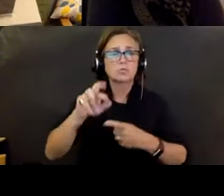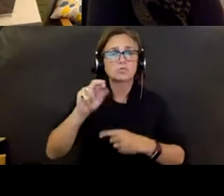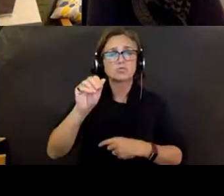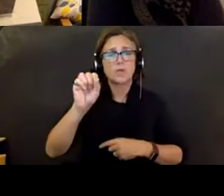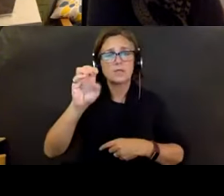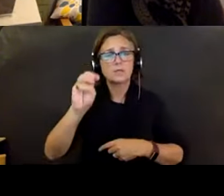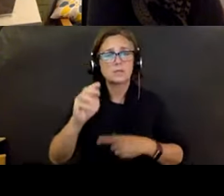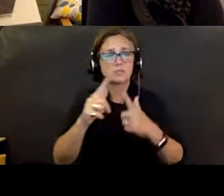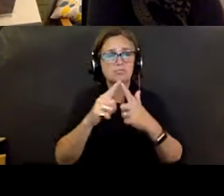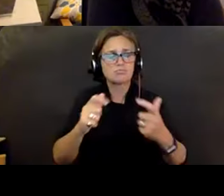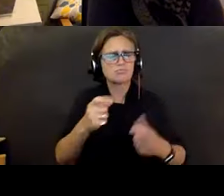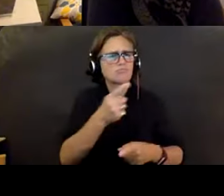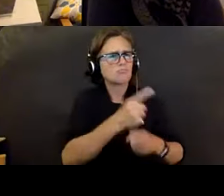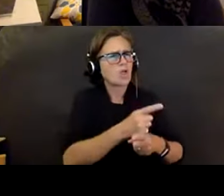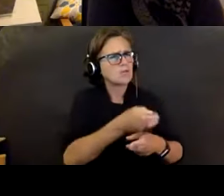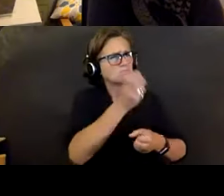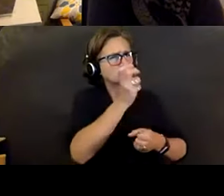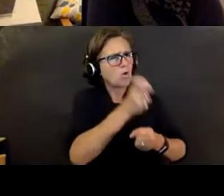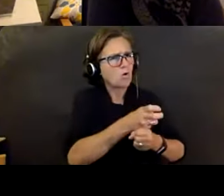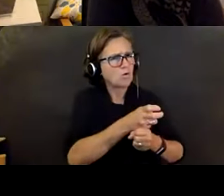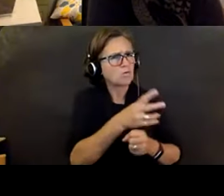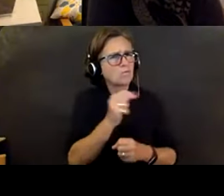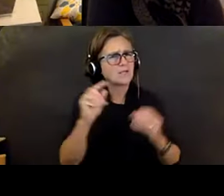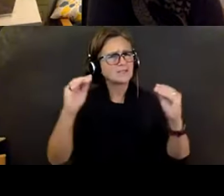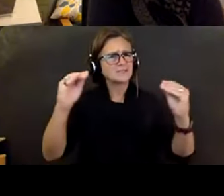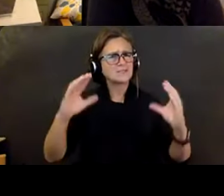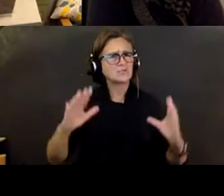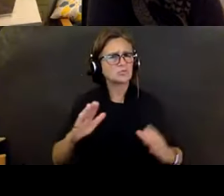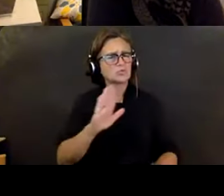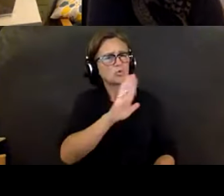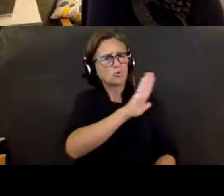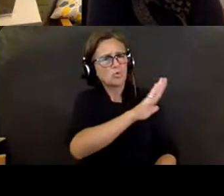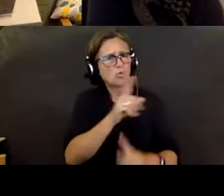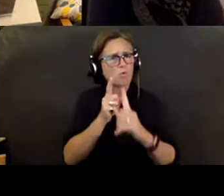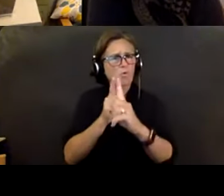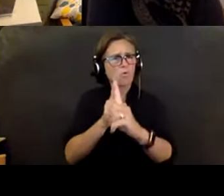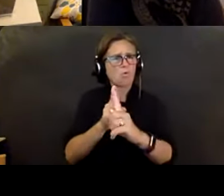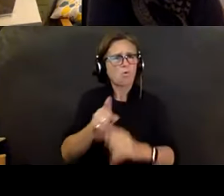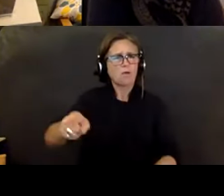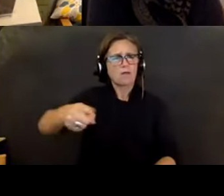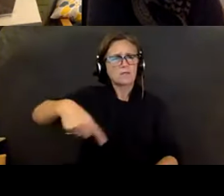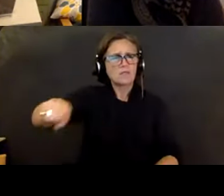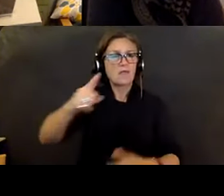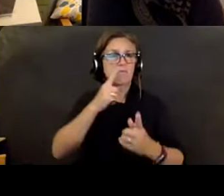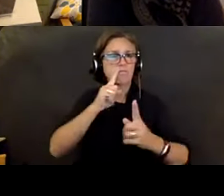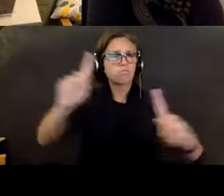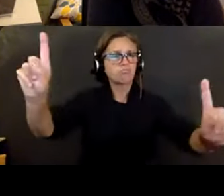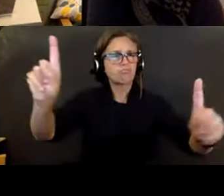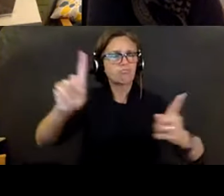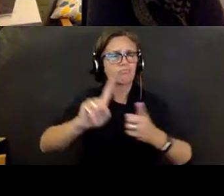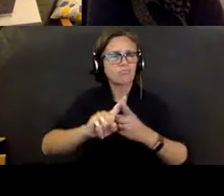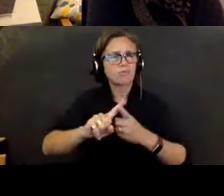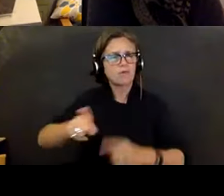your role ultimately is to have kids be successful, right, and finish school. How do you get them to the